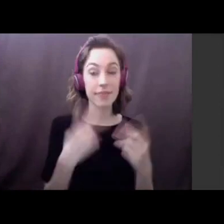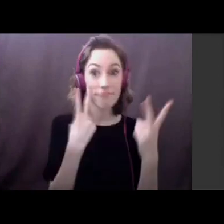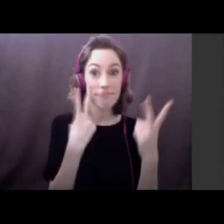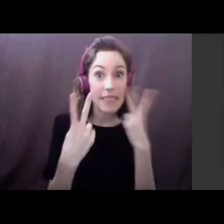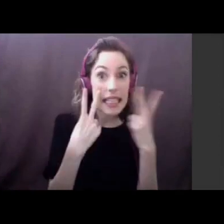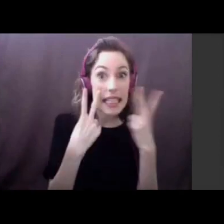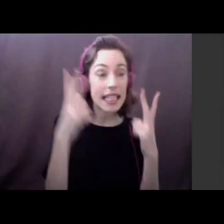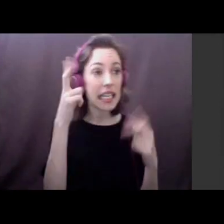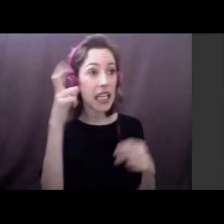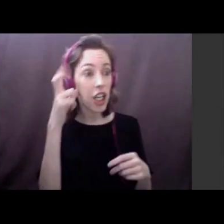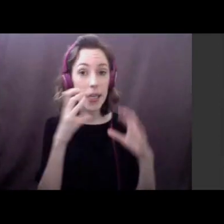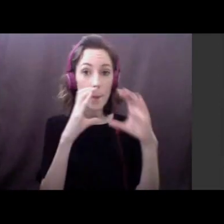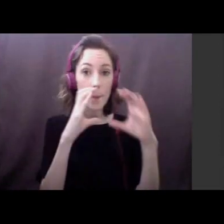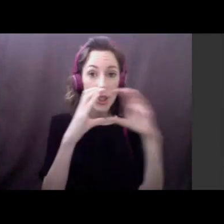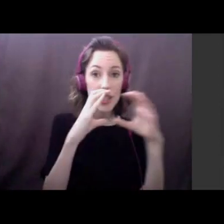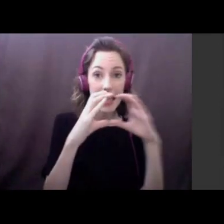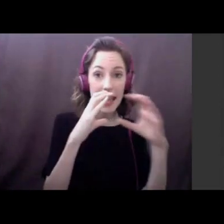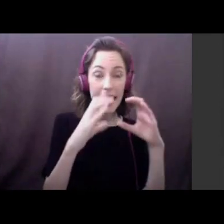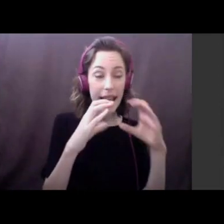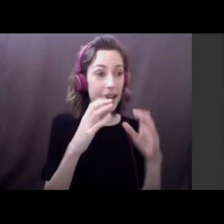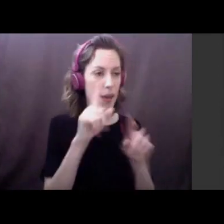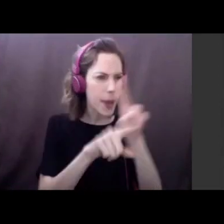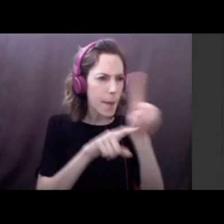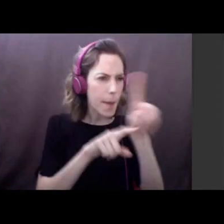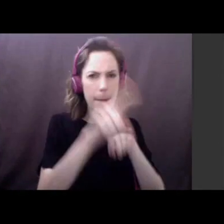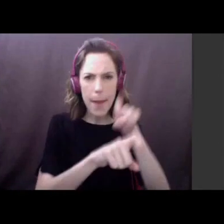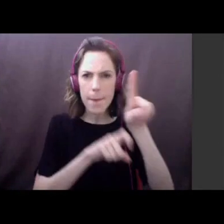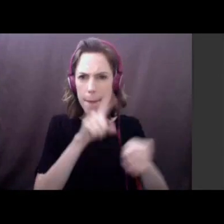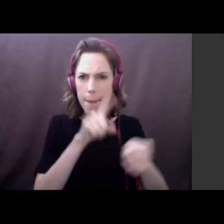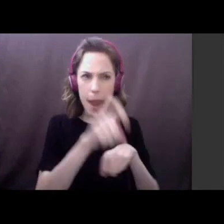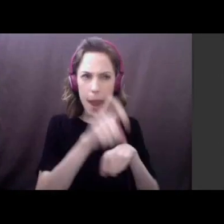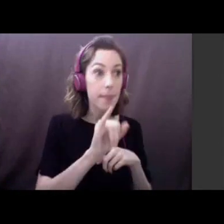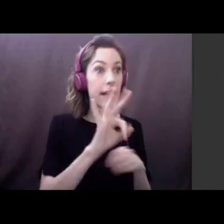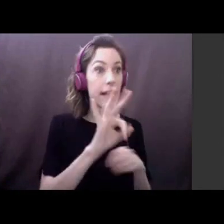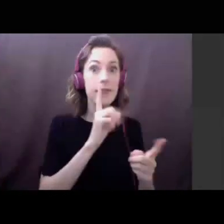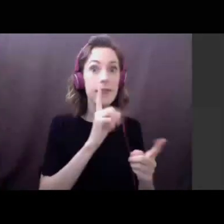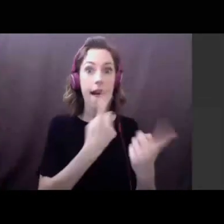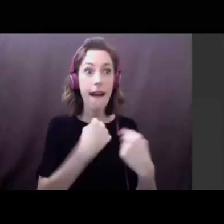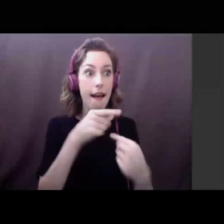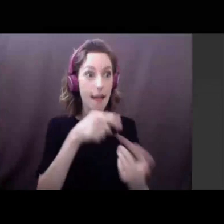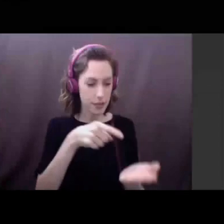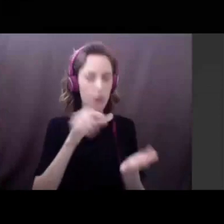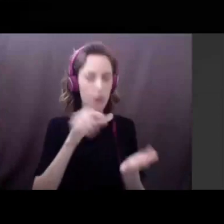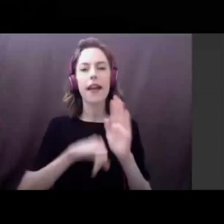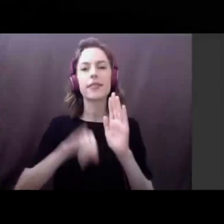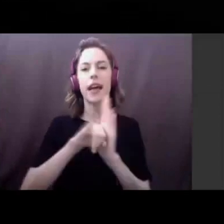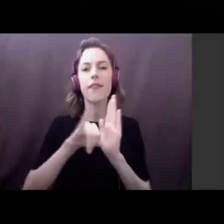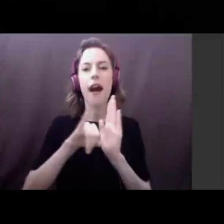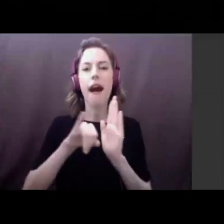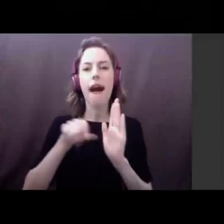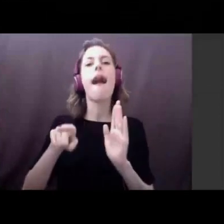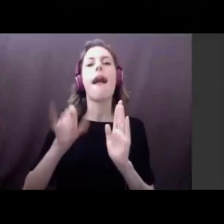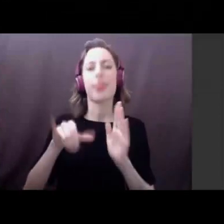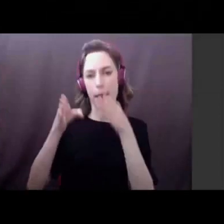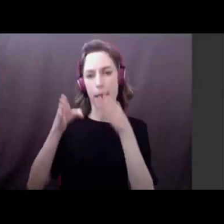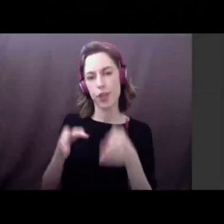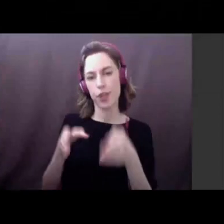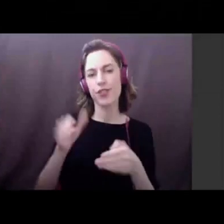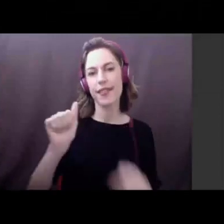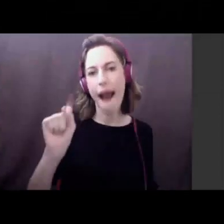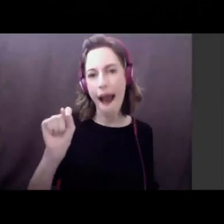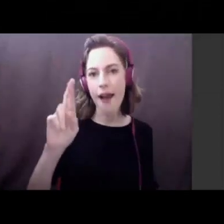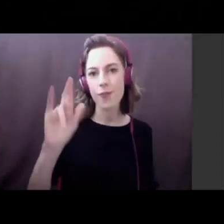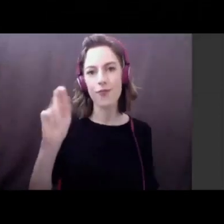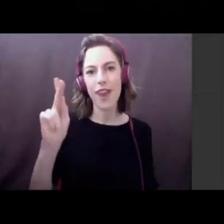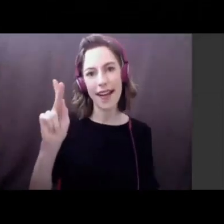that puts you at risk of being disabled in a social model sense. A functional screening is looking at the